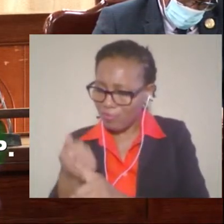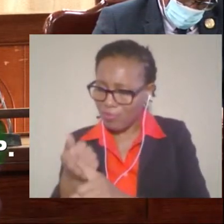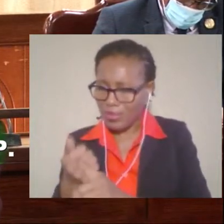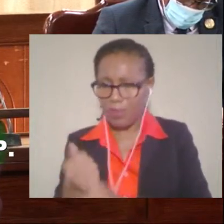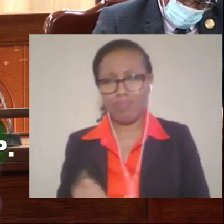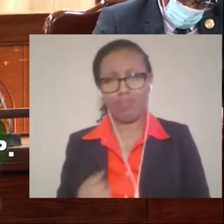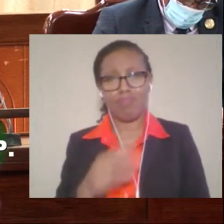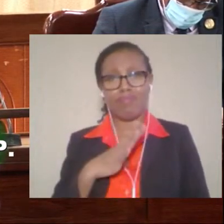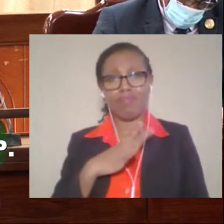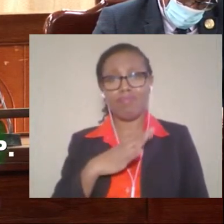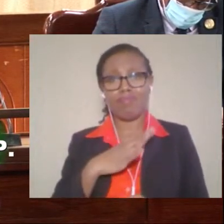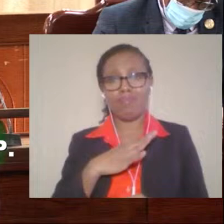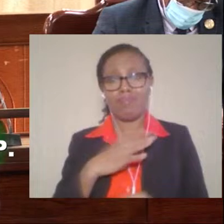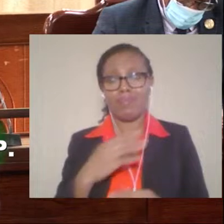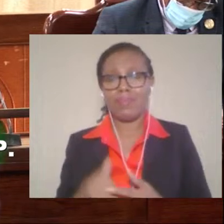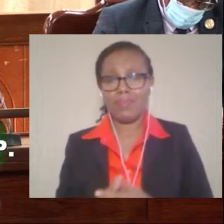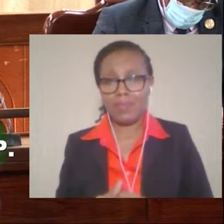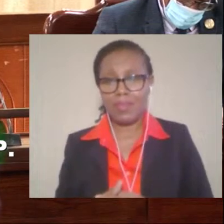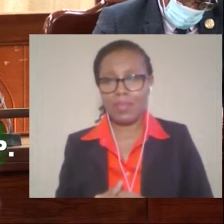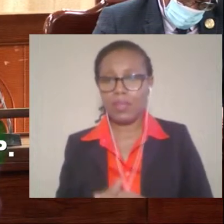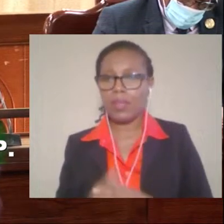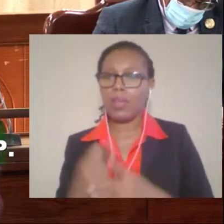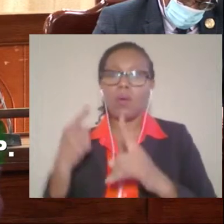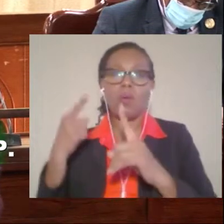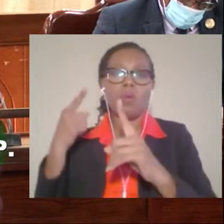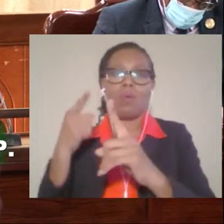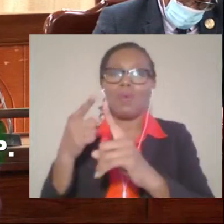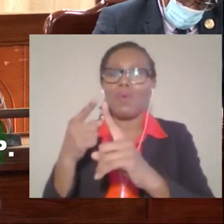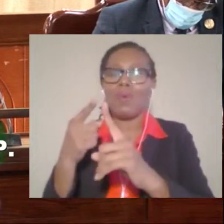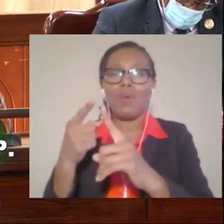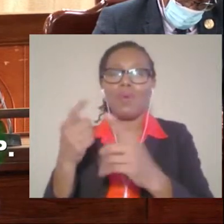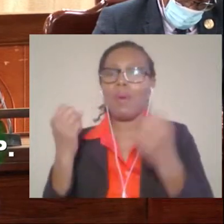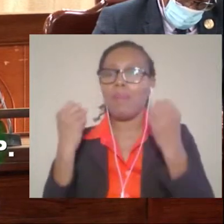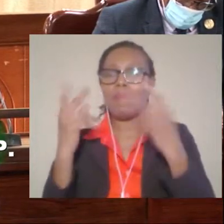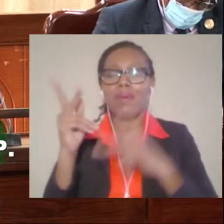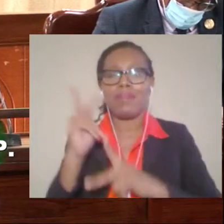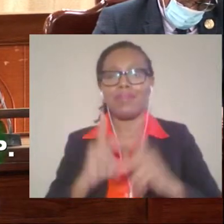The goals pursued by such efforts are laudable goals.